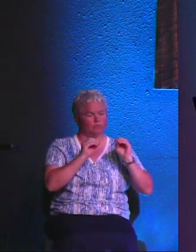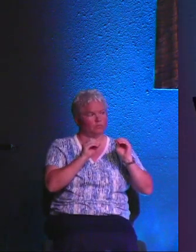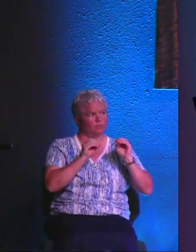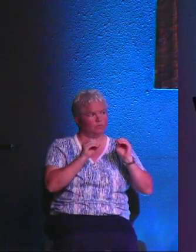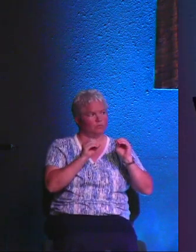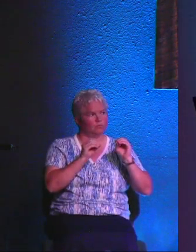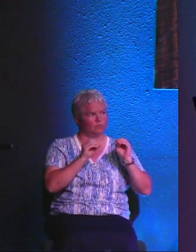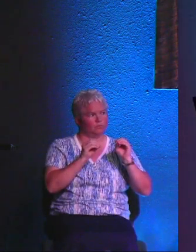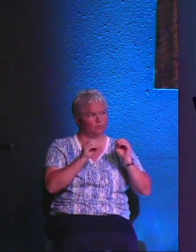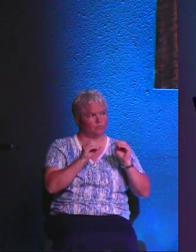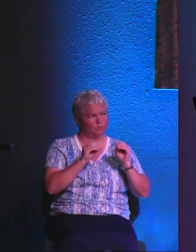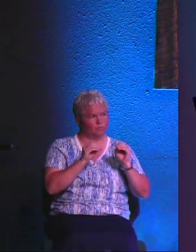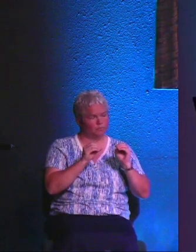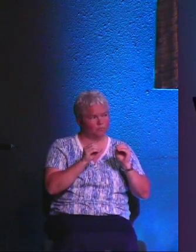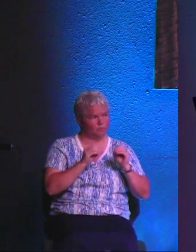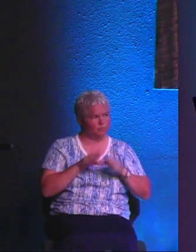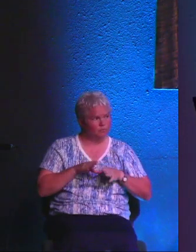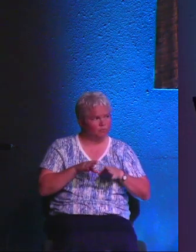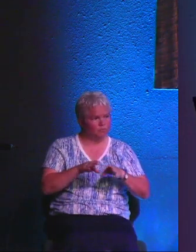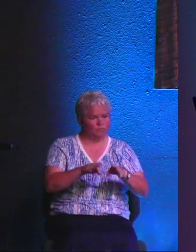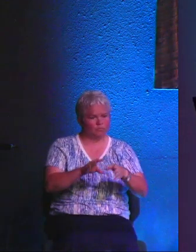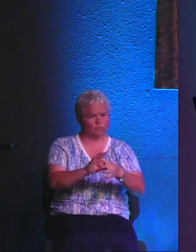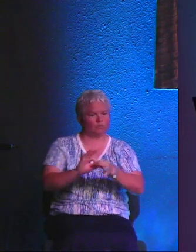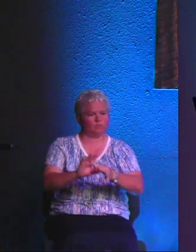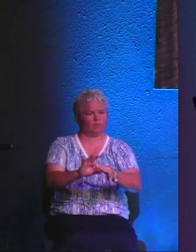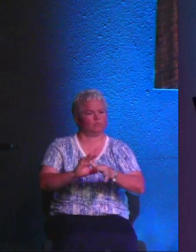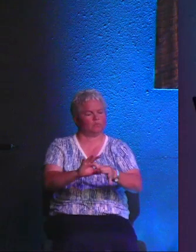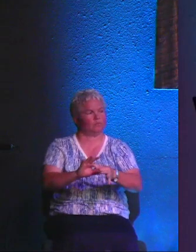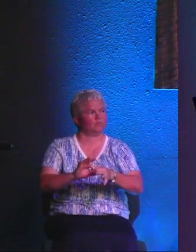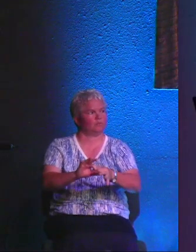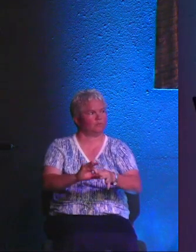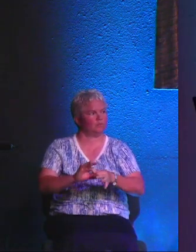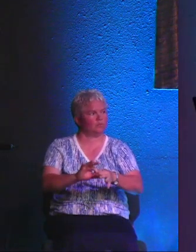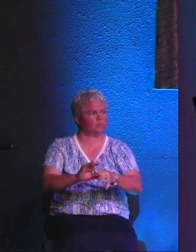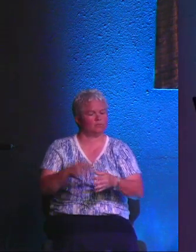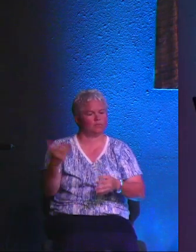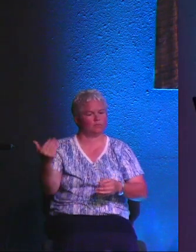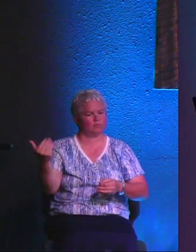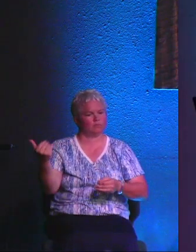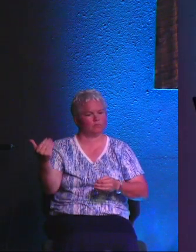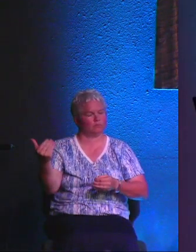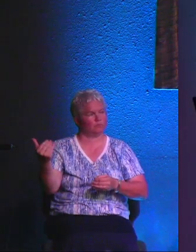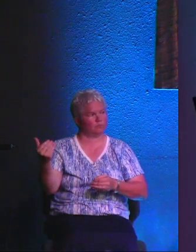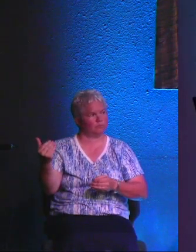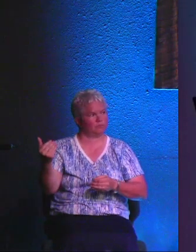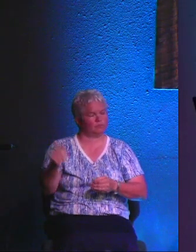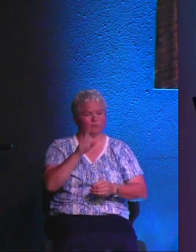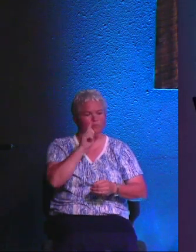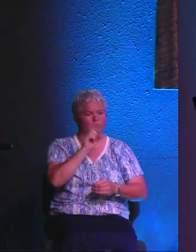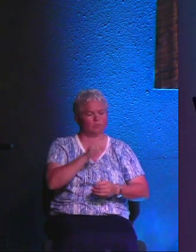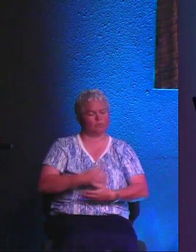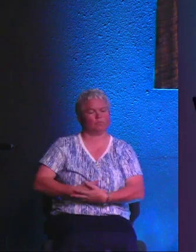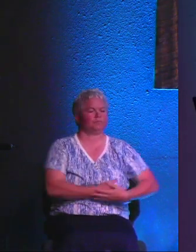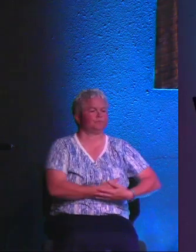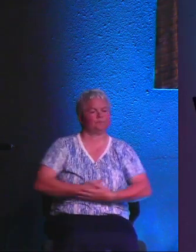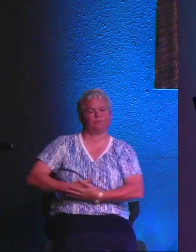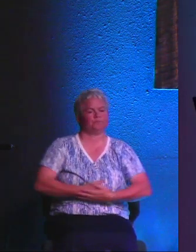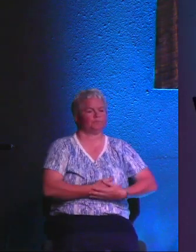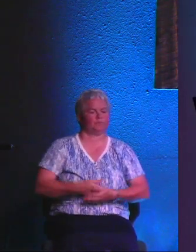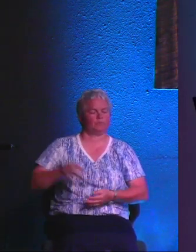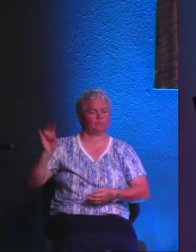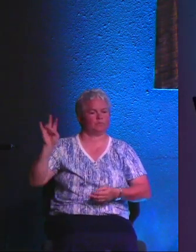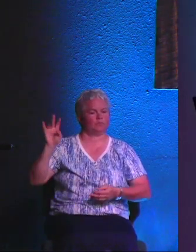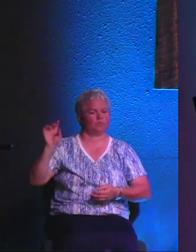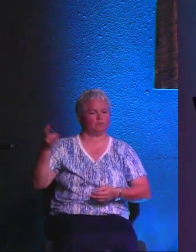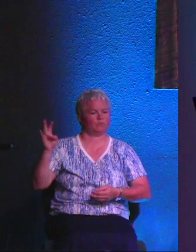issues, I would subconsciously enter into a relationship at the age of 15 and have my first child at the age